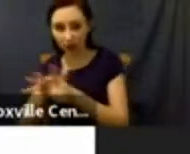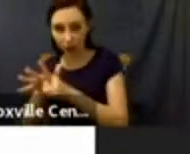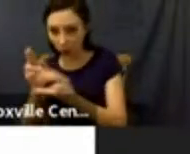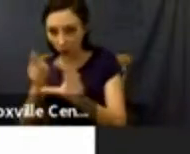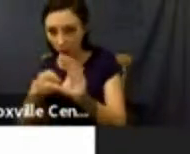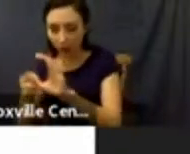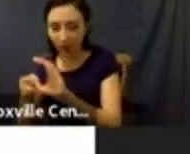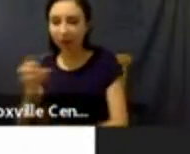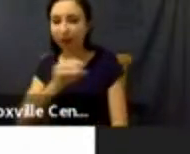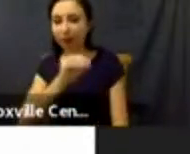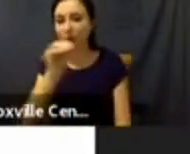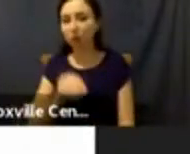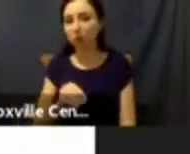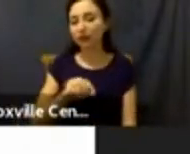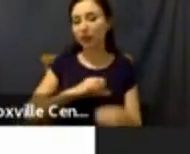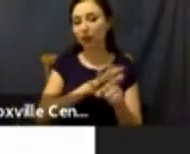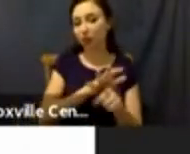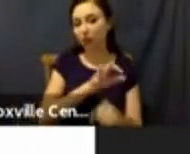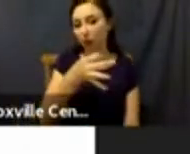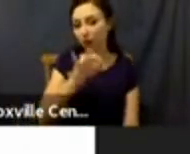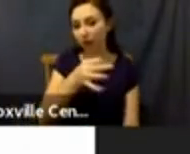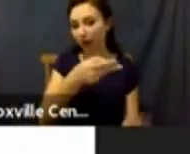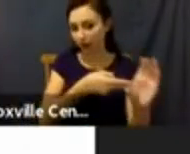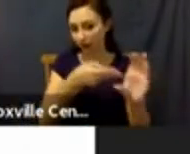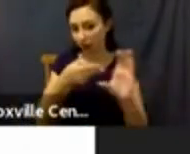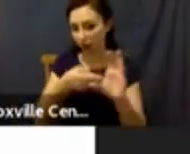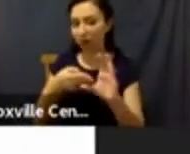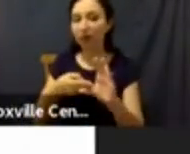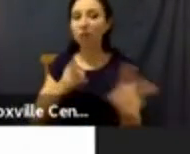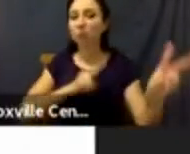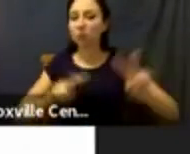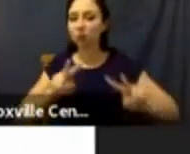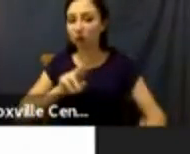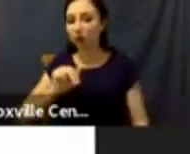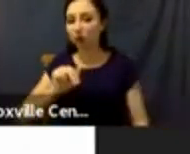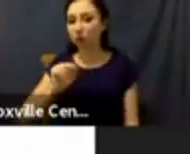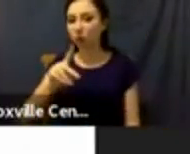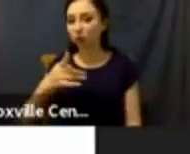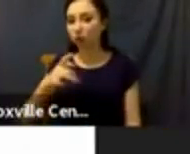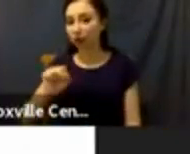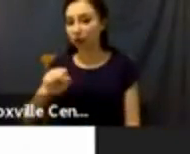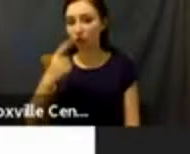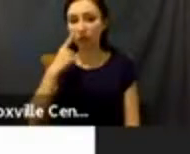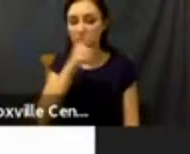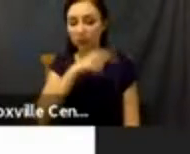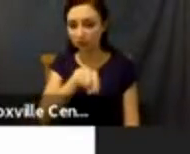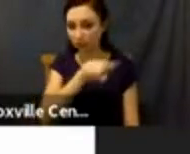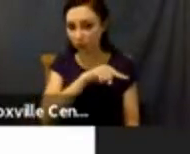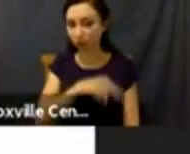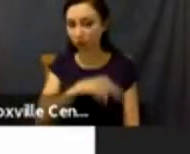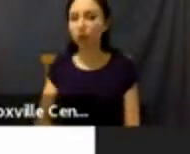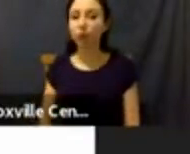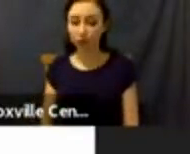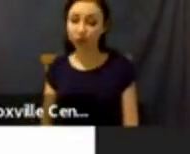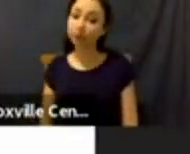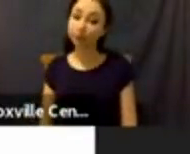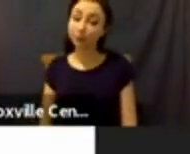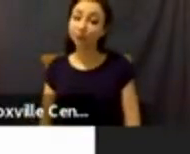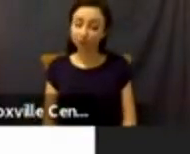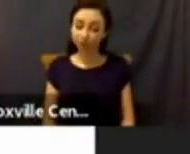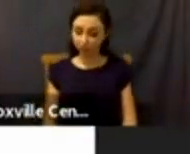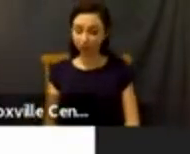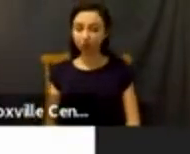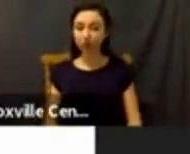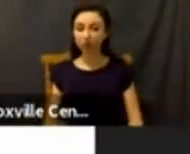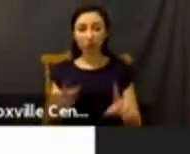COVID-19 beds. And we were looking at ranges for those. Is where we settled there. Dr. Shamiya, do